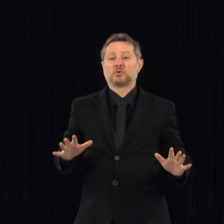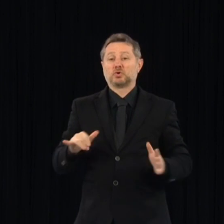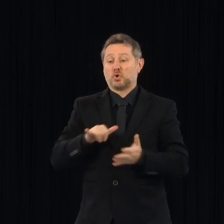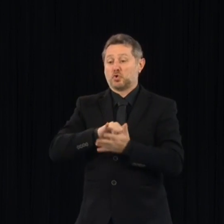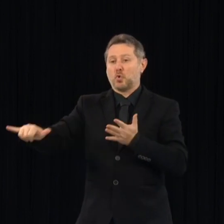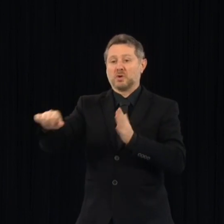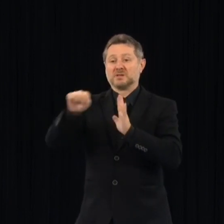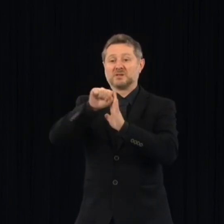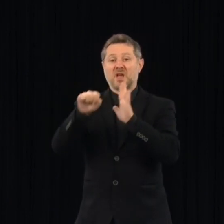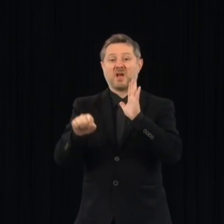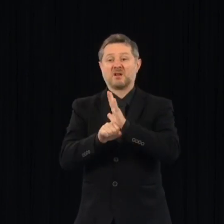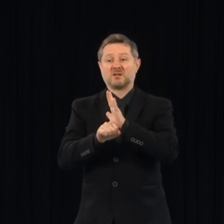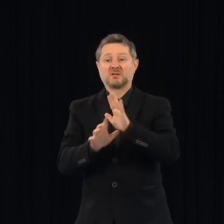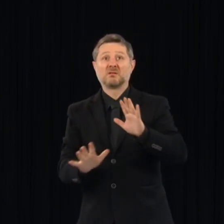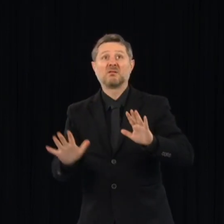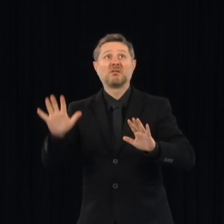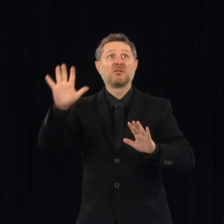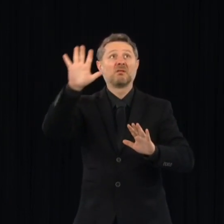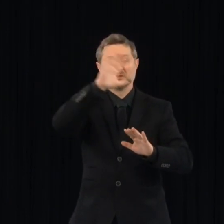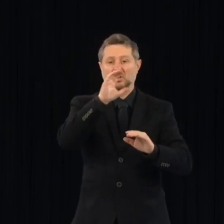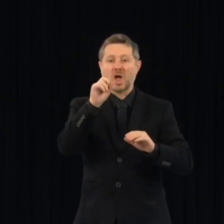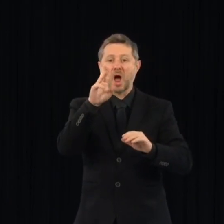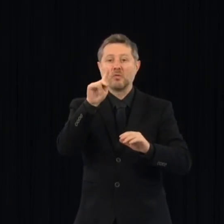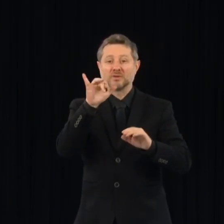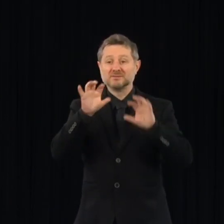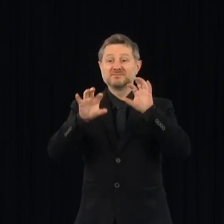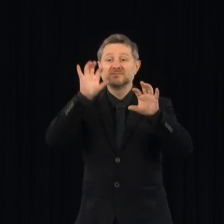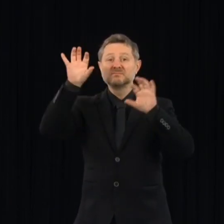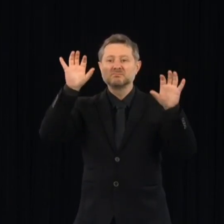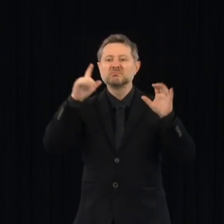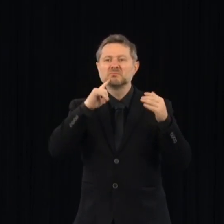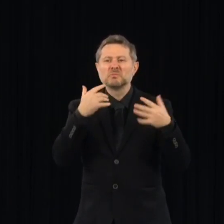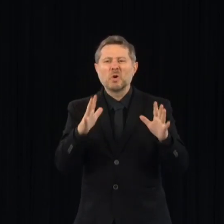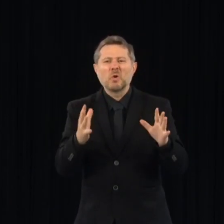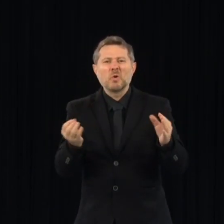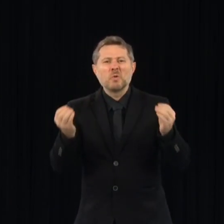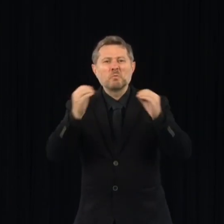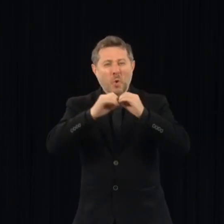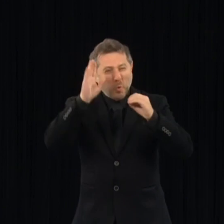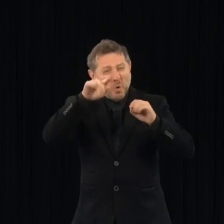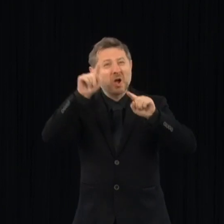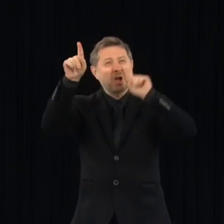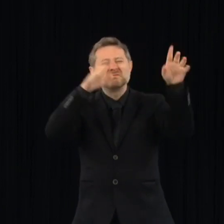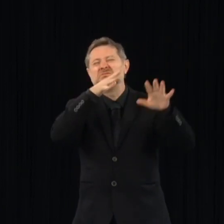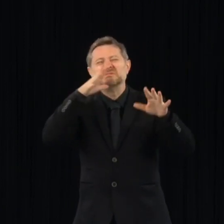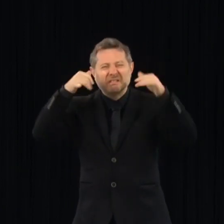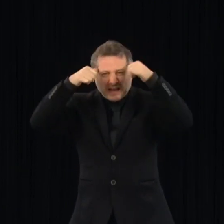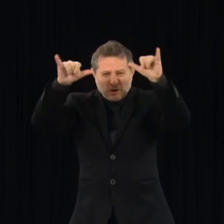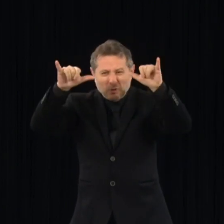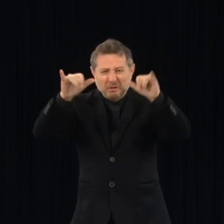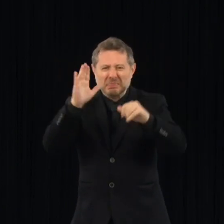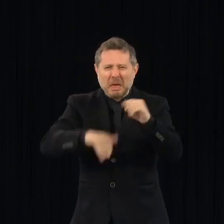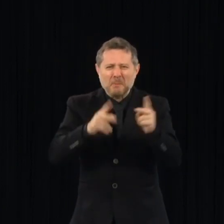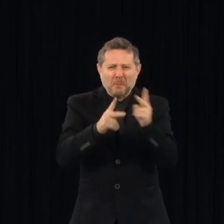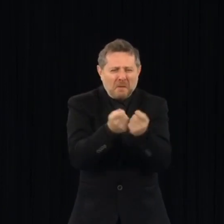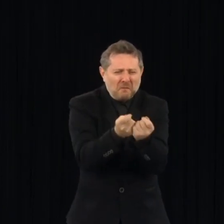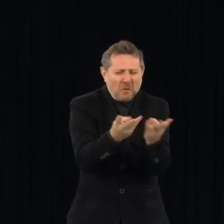where you have more cows than people. New York